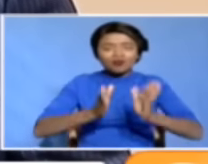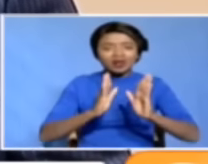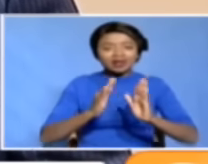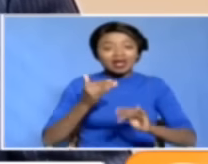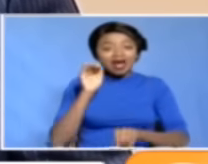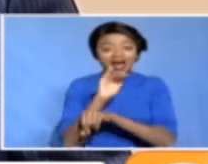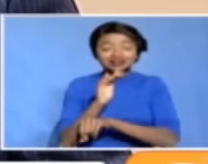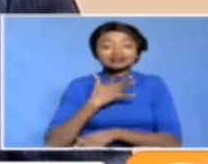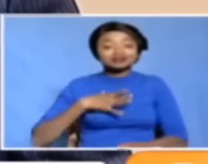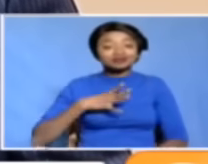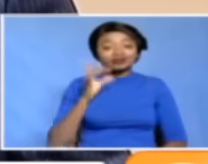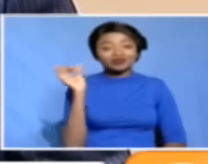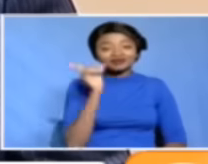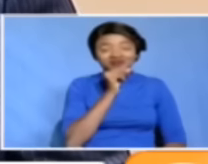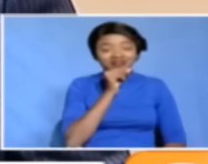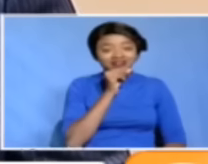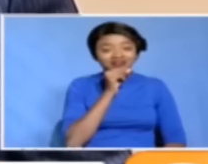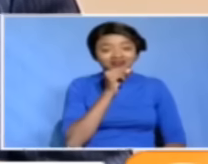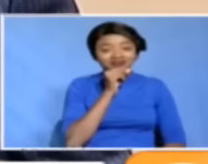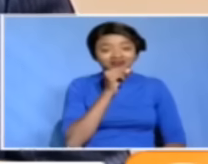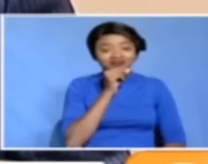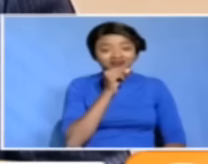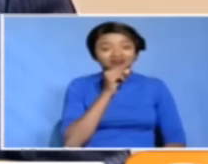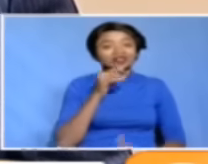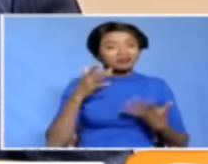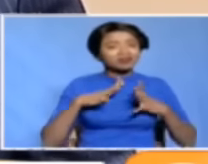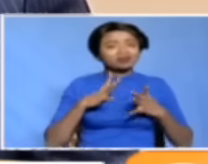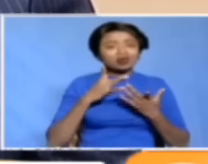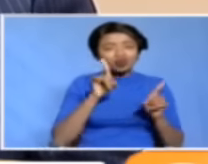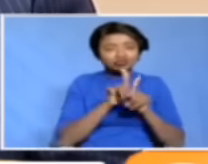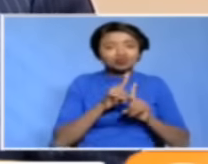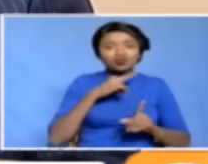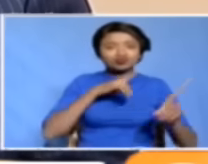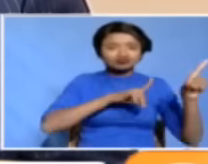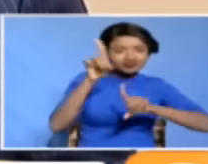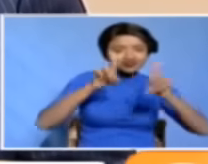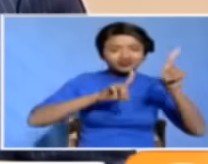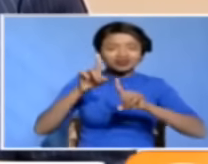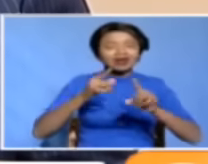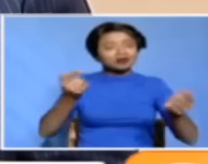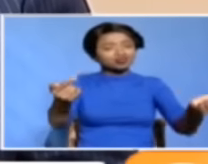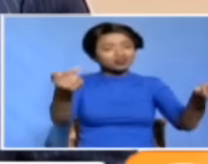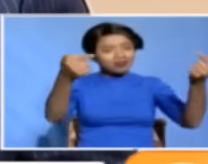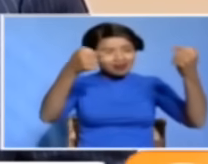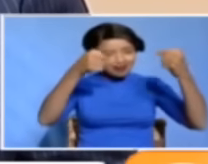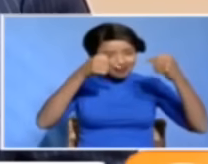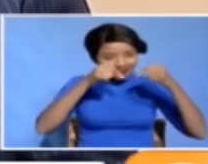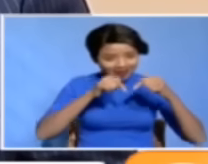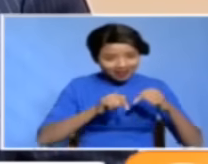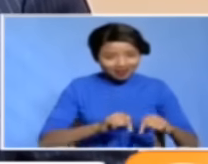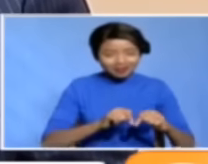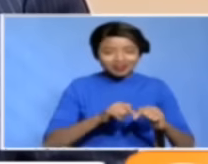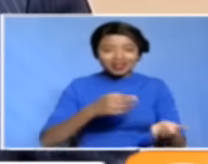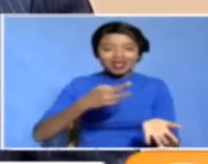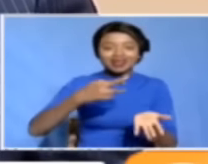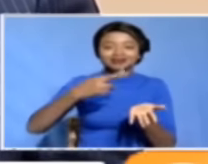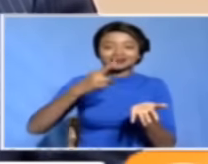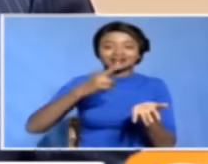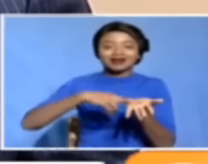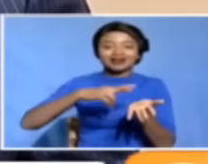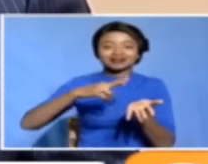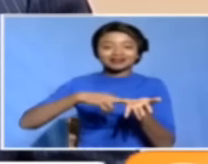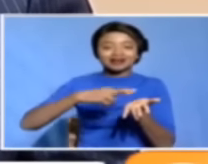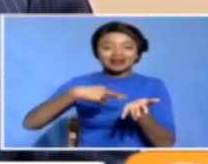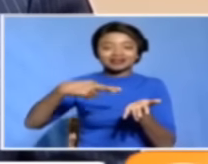our people more than ever before, even the pastoralists, to come out in large numbers and register. But we will not